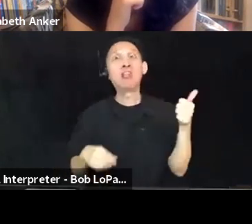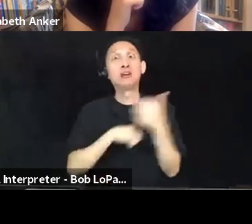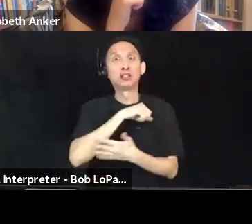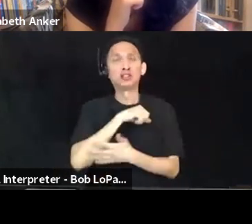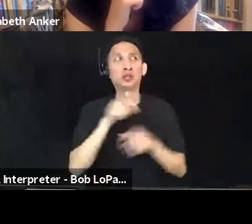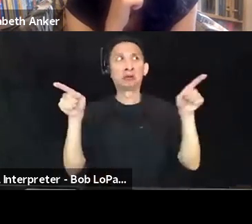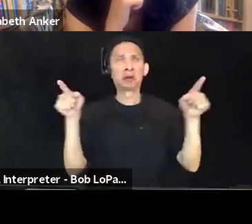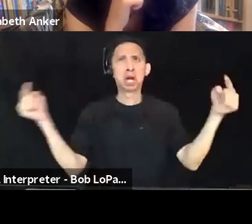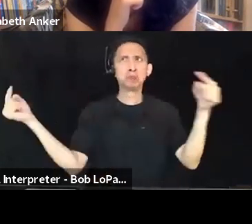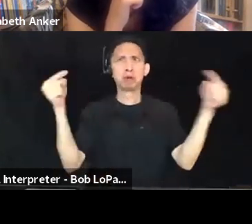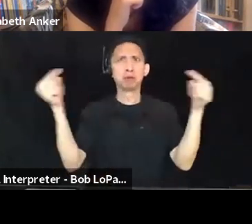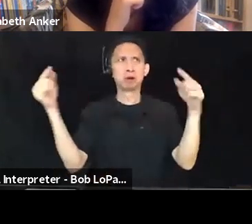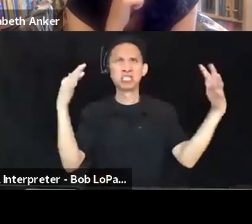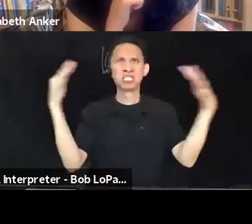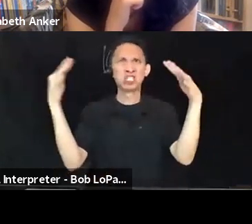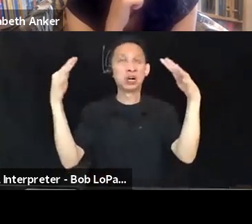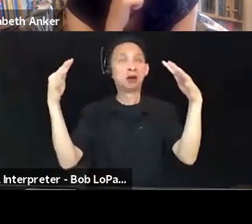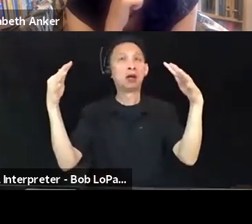When war comes back home,